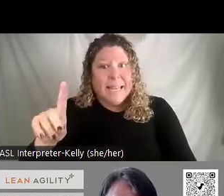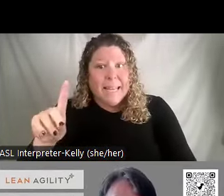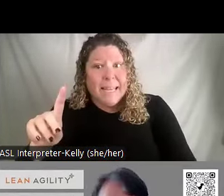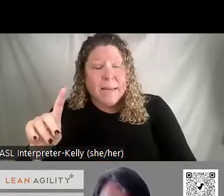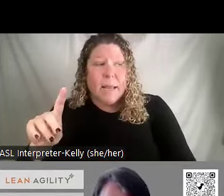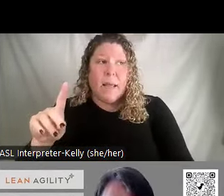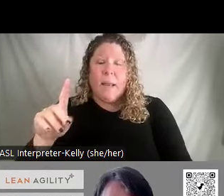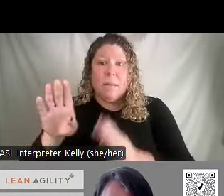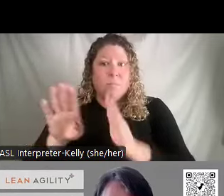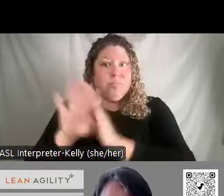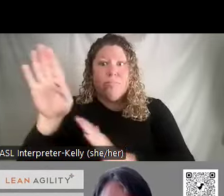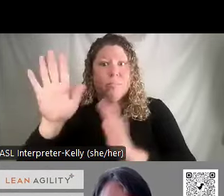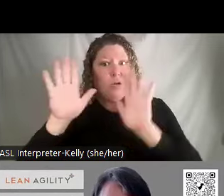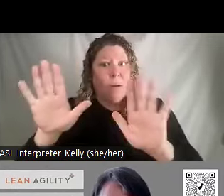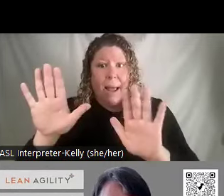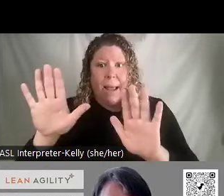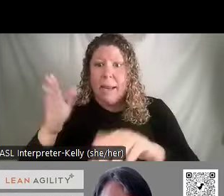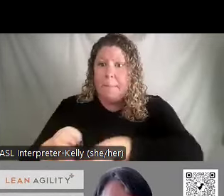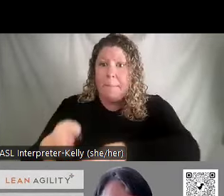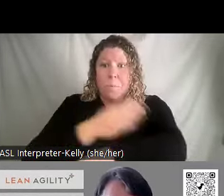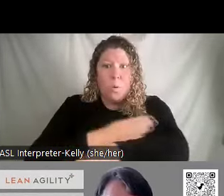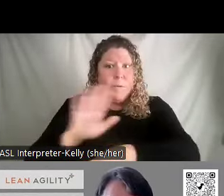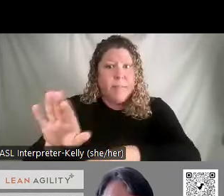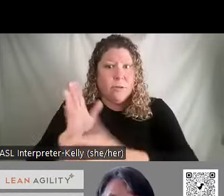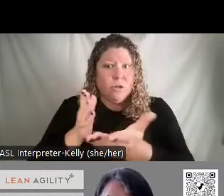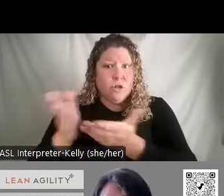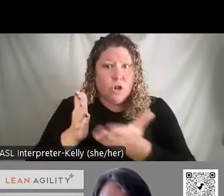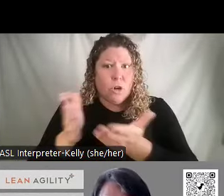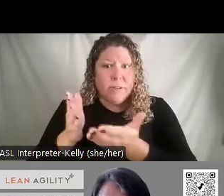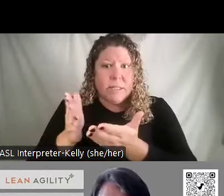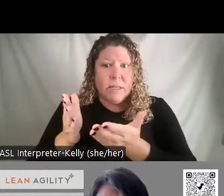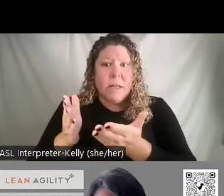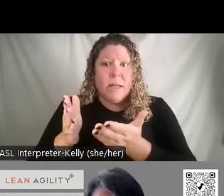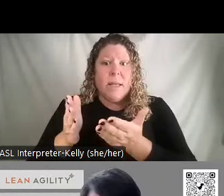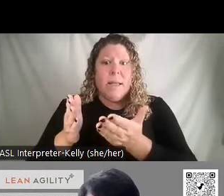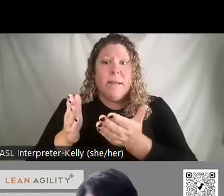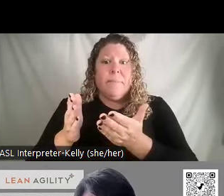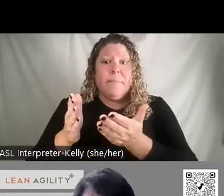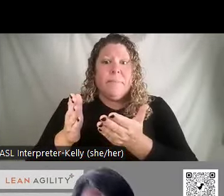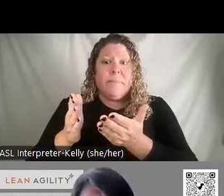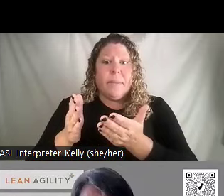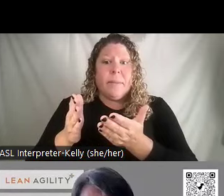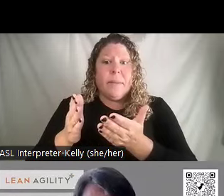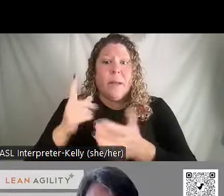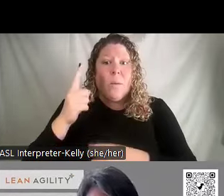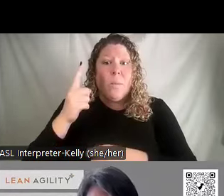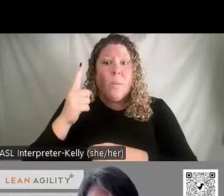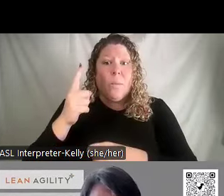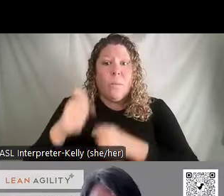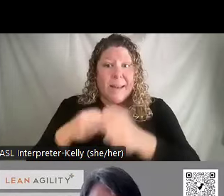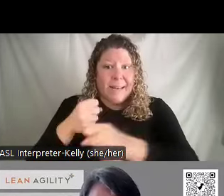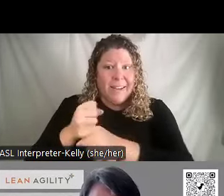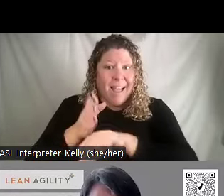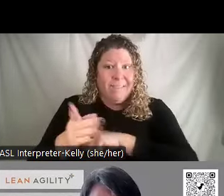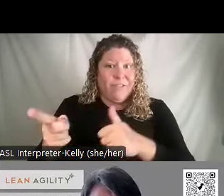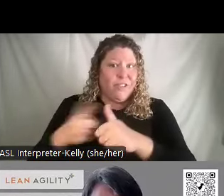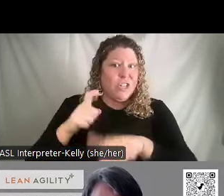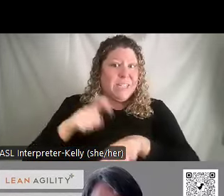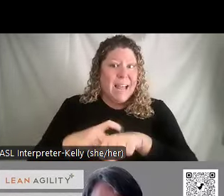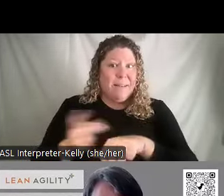run and radically improved the delivery of this service, but this is the crazy part. A year from their first meeting, the